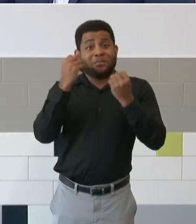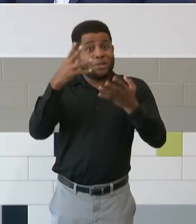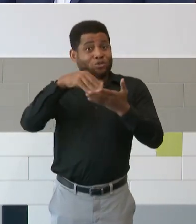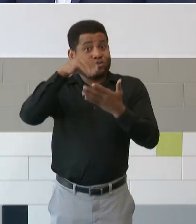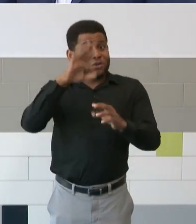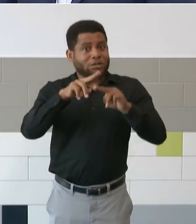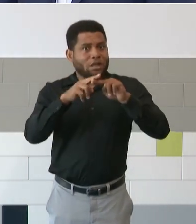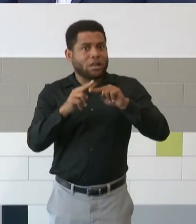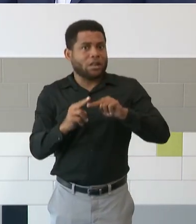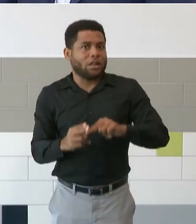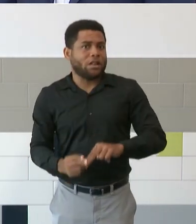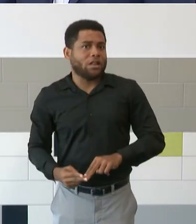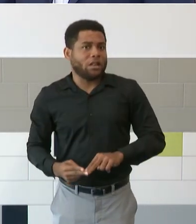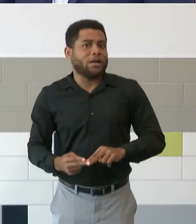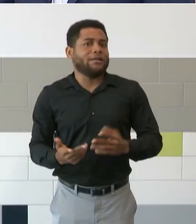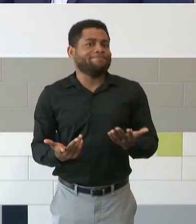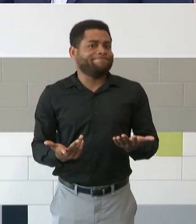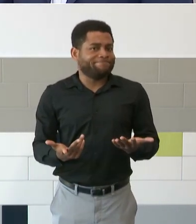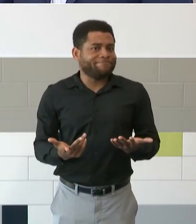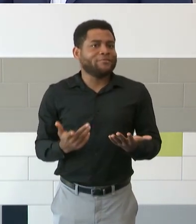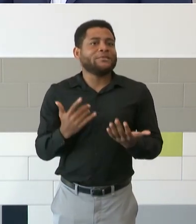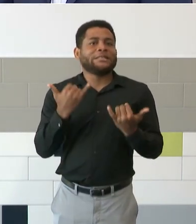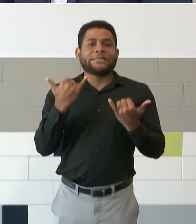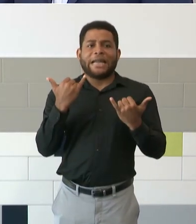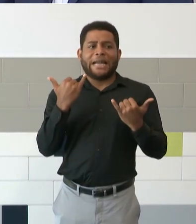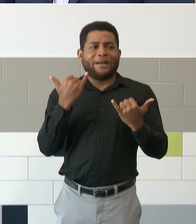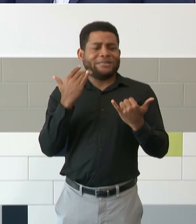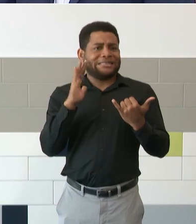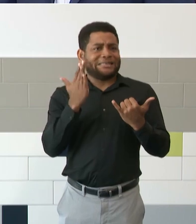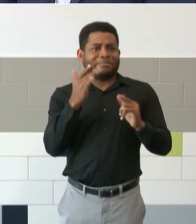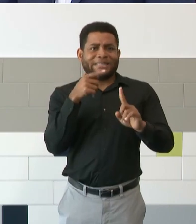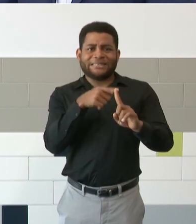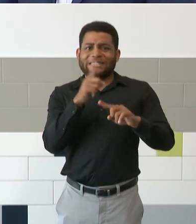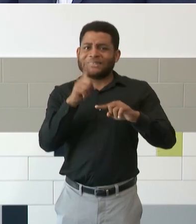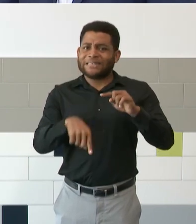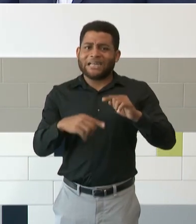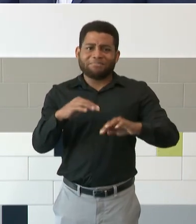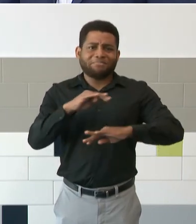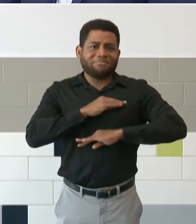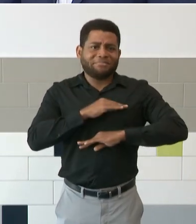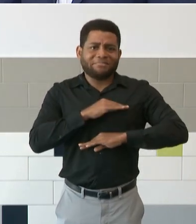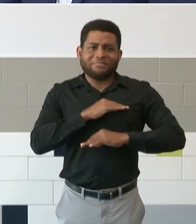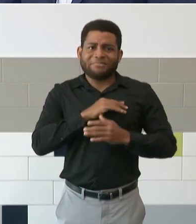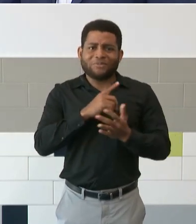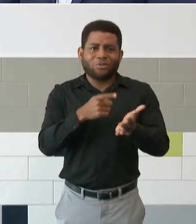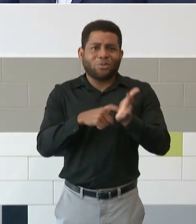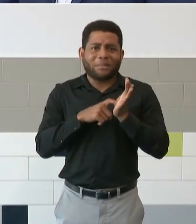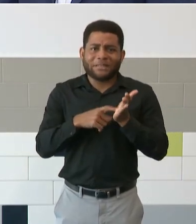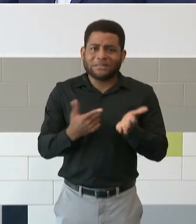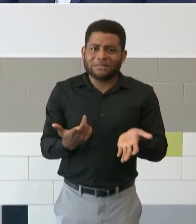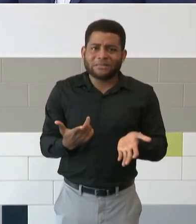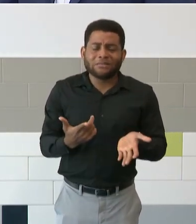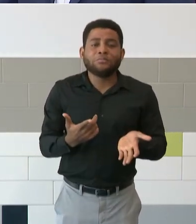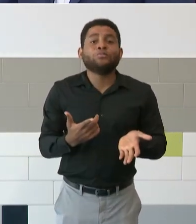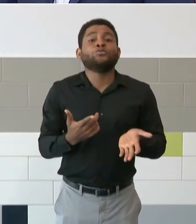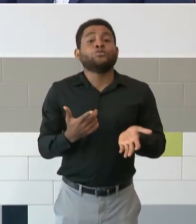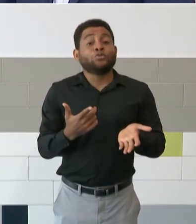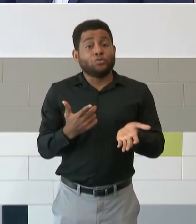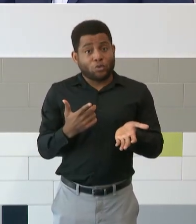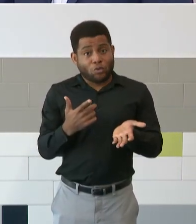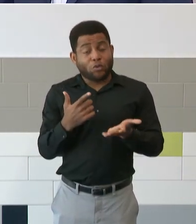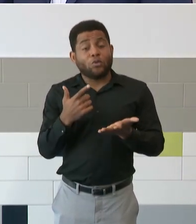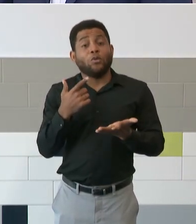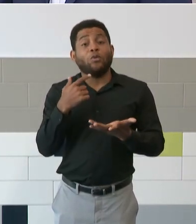does not appear able to meet its financial obligations. And so there is a